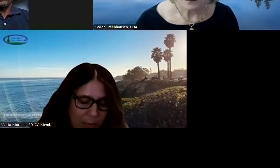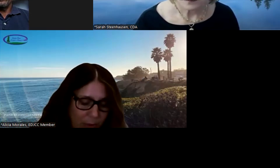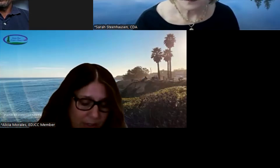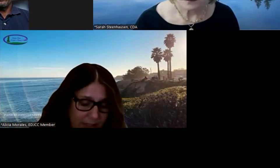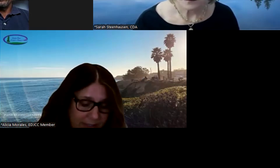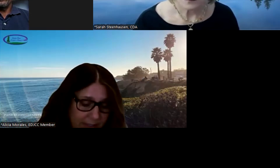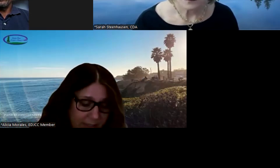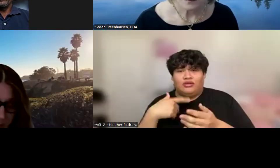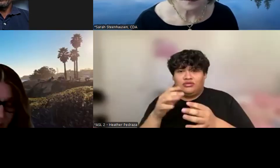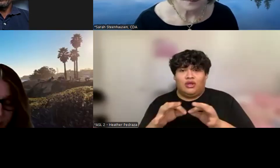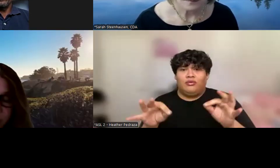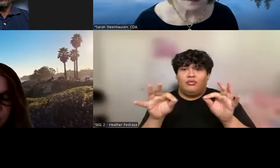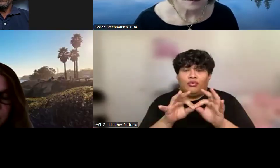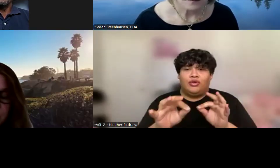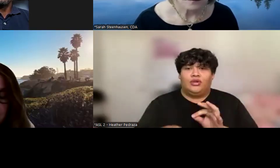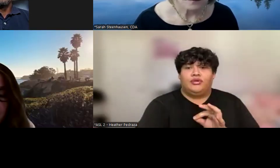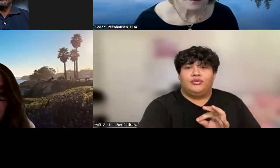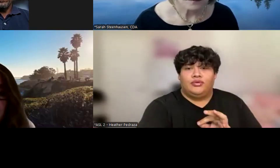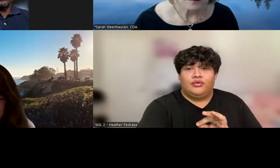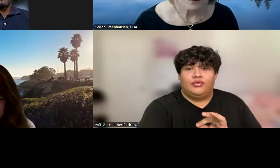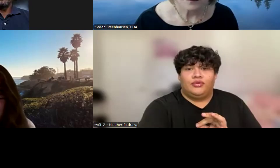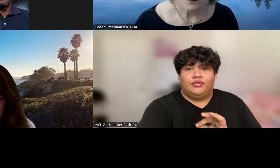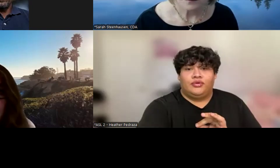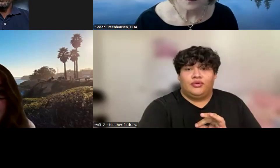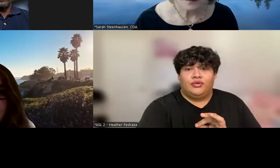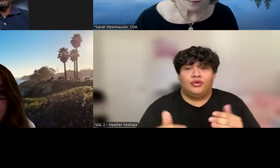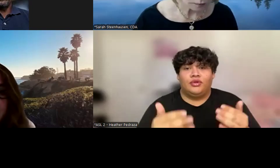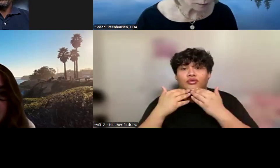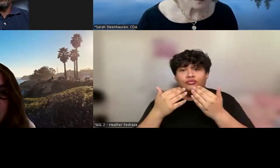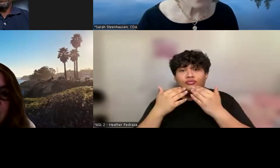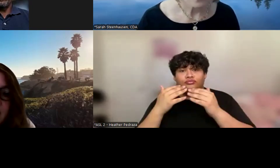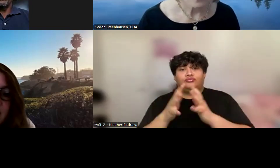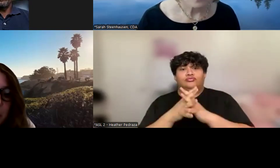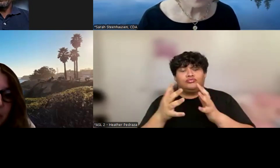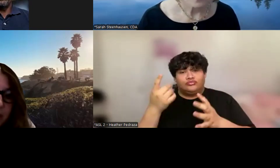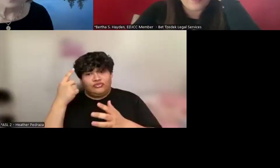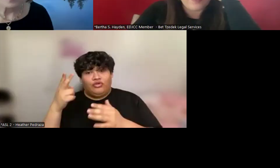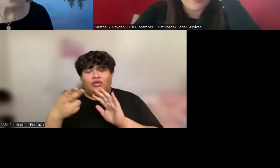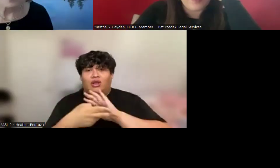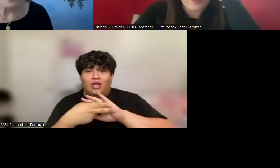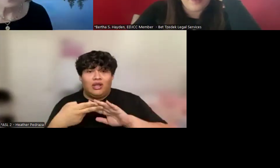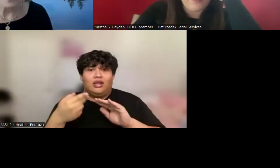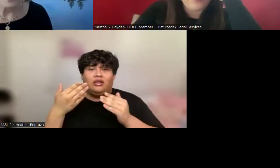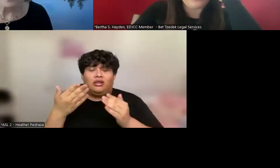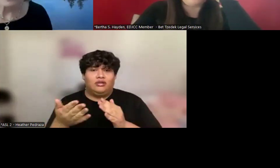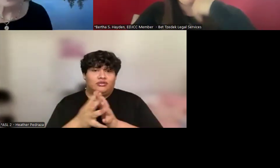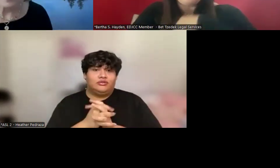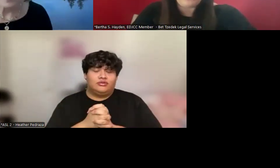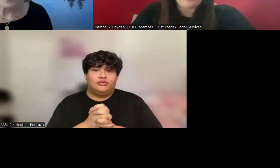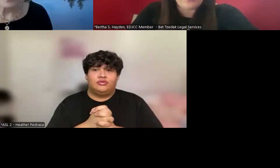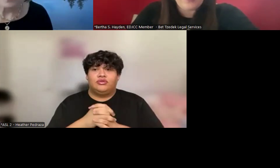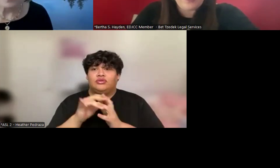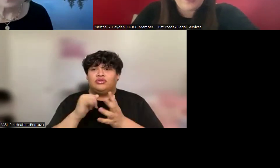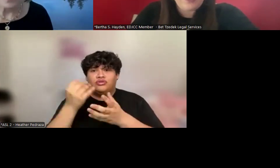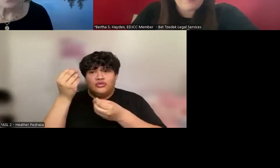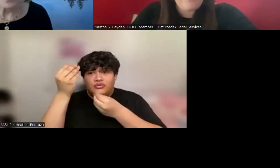how important this is. So thank you very much for highlighting that work. Just a reminder that